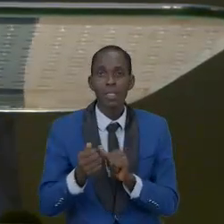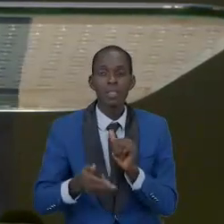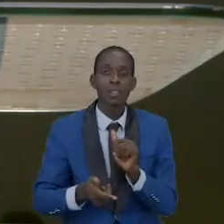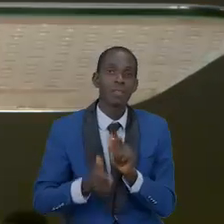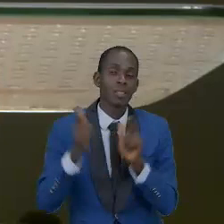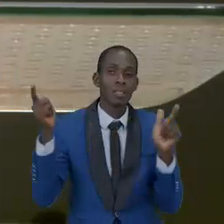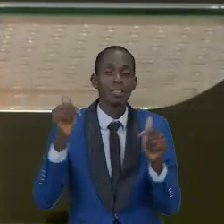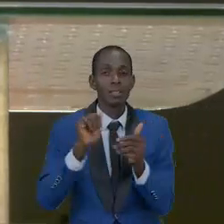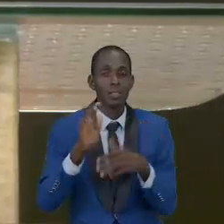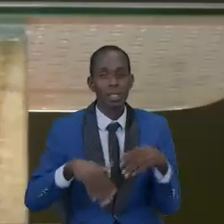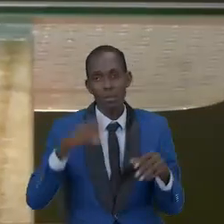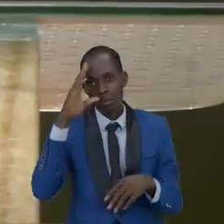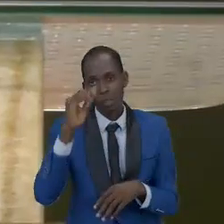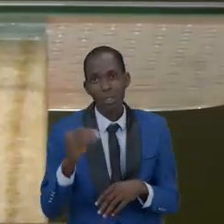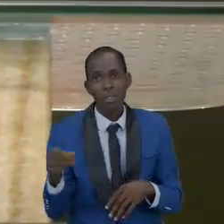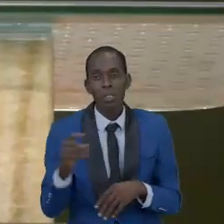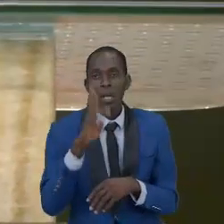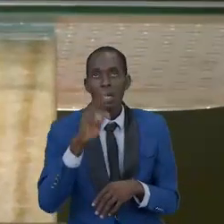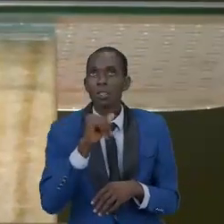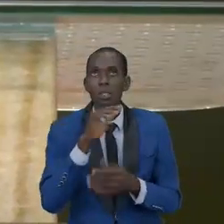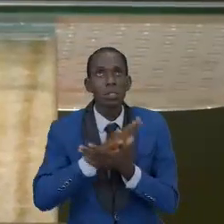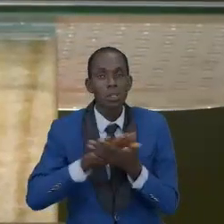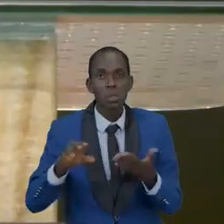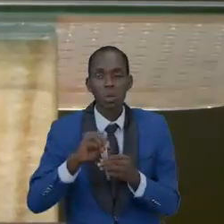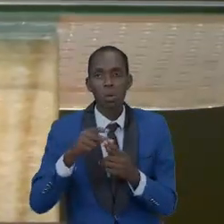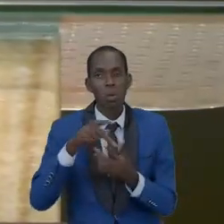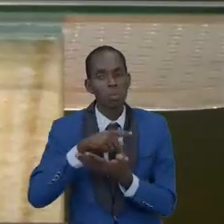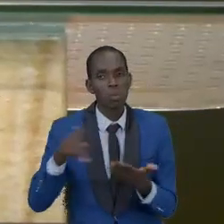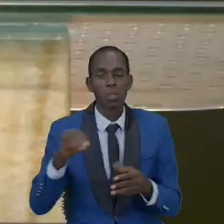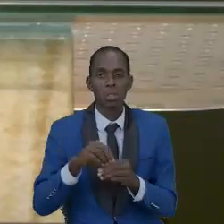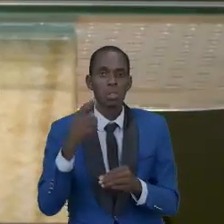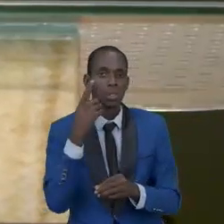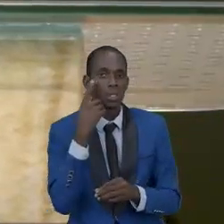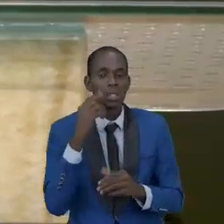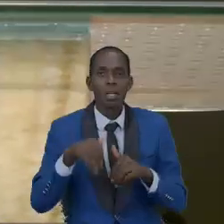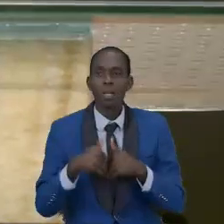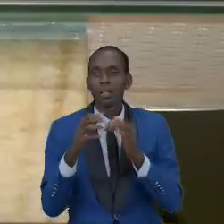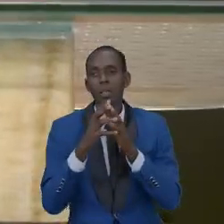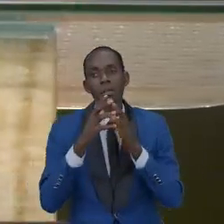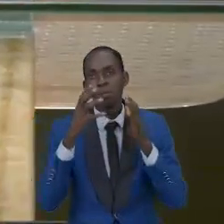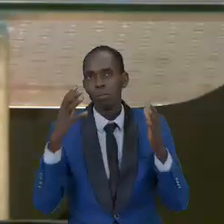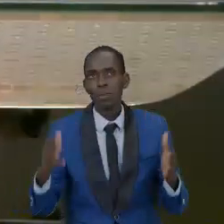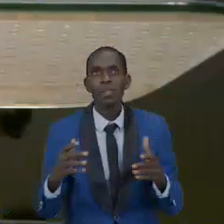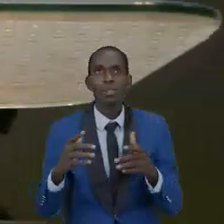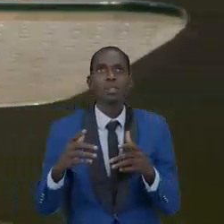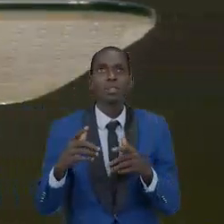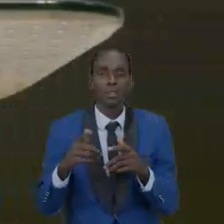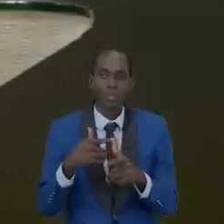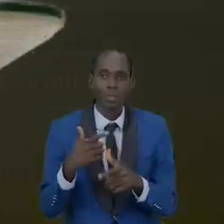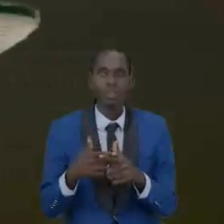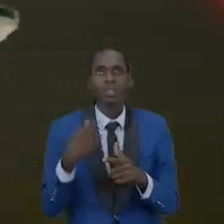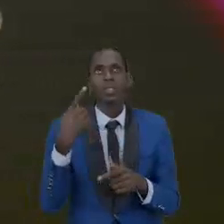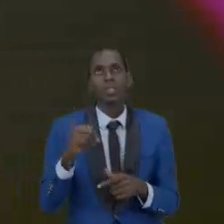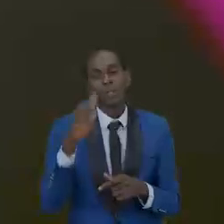they are not clean, they are not pure in his sight. How much less the man